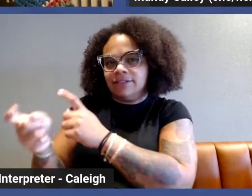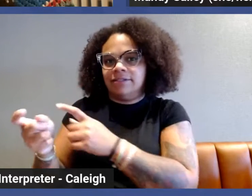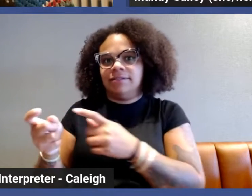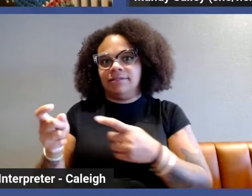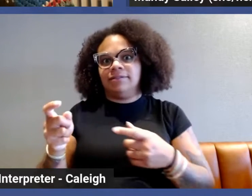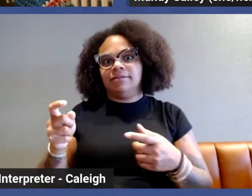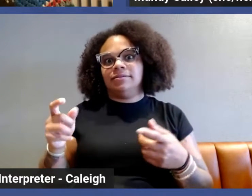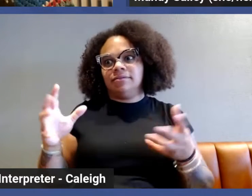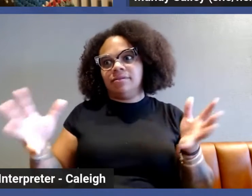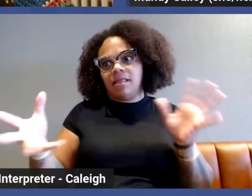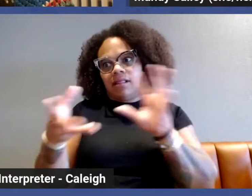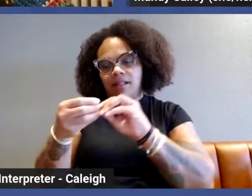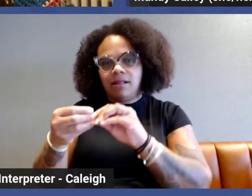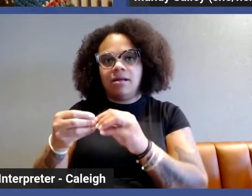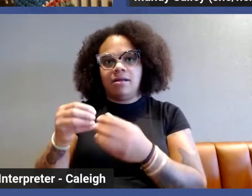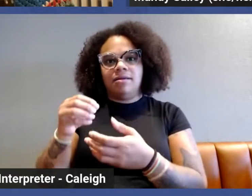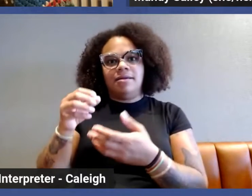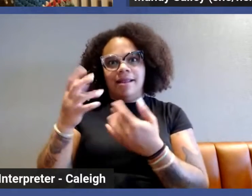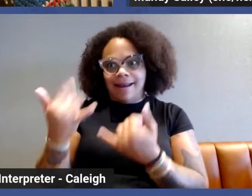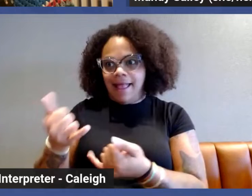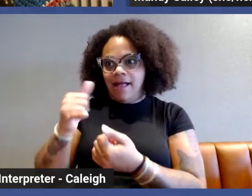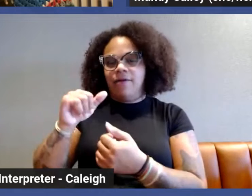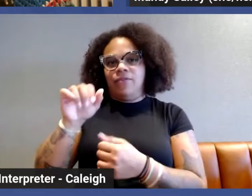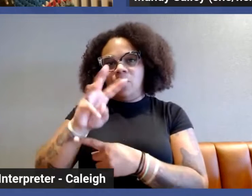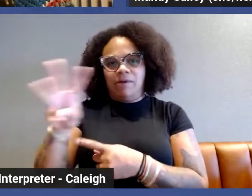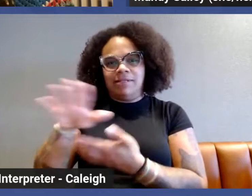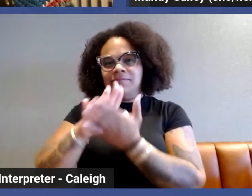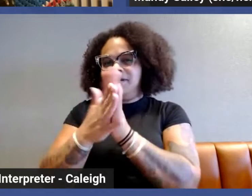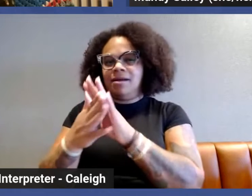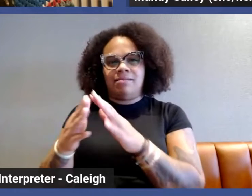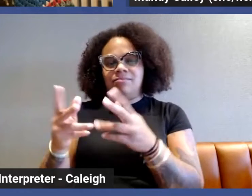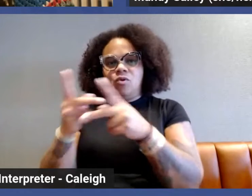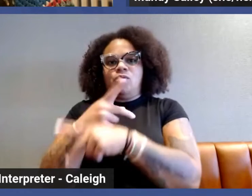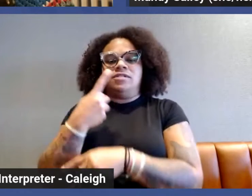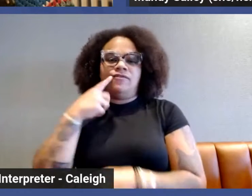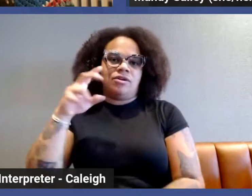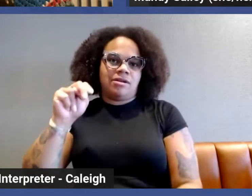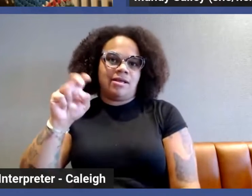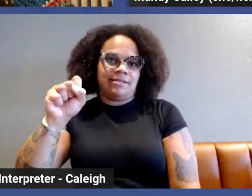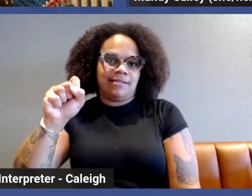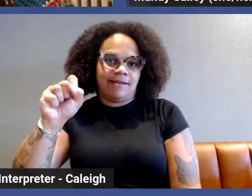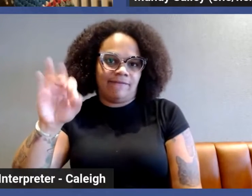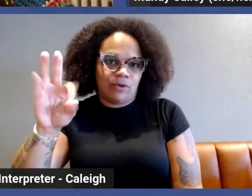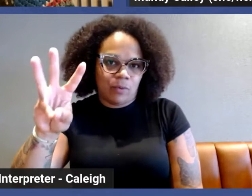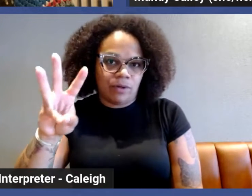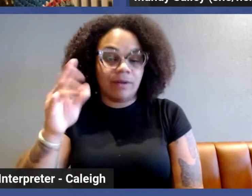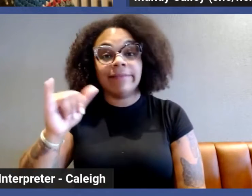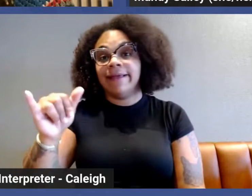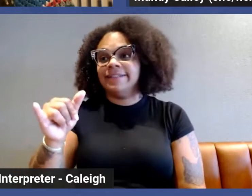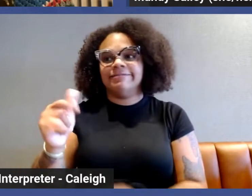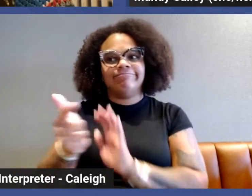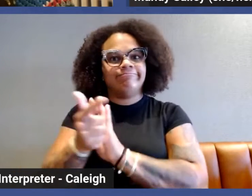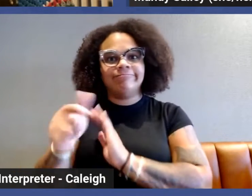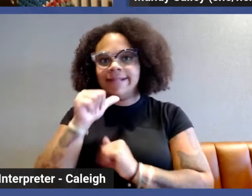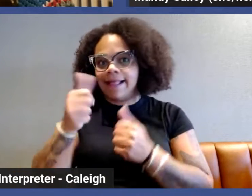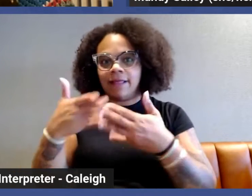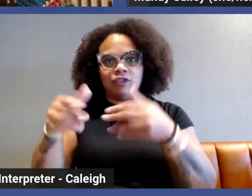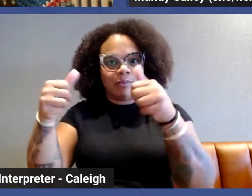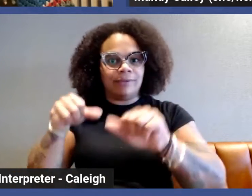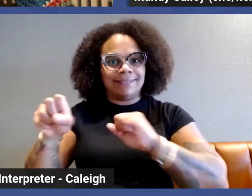seem to make the site a little more hostile to not safe for work, sort of not allowing ads on not safe for work